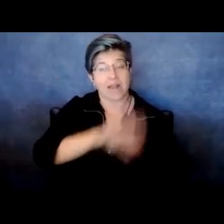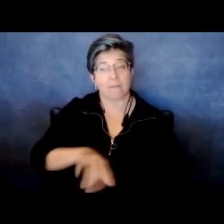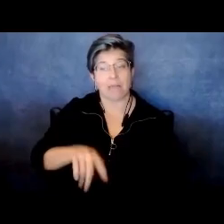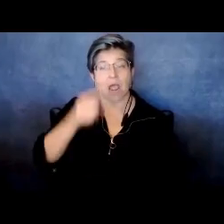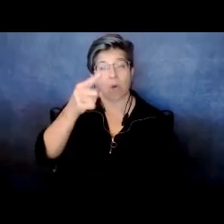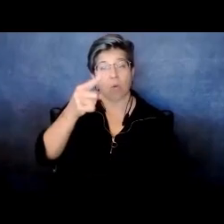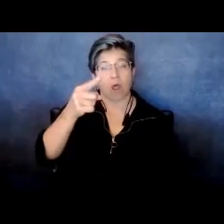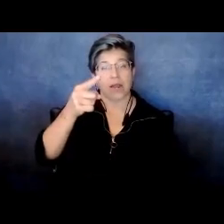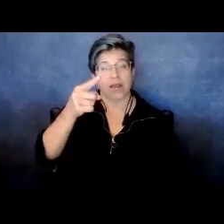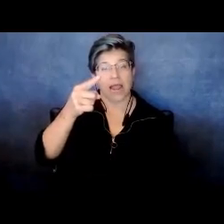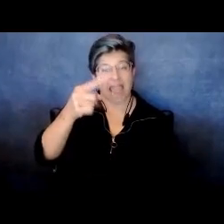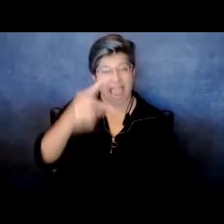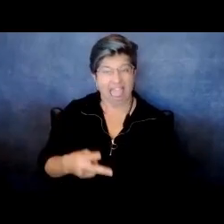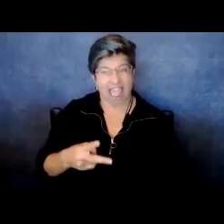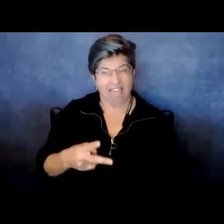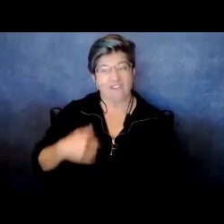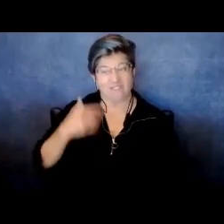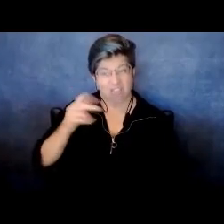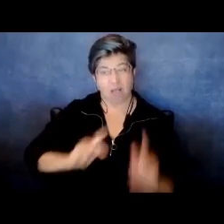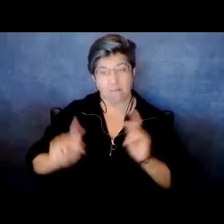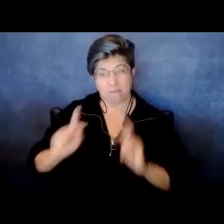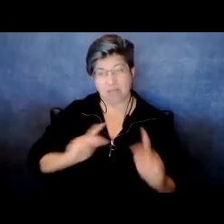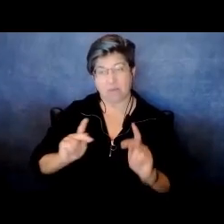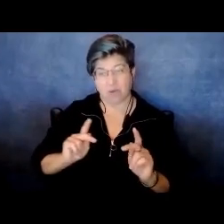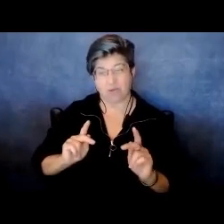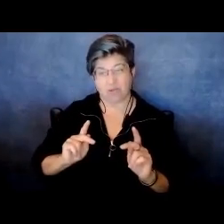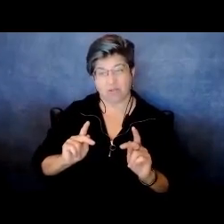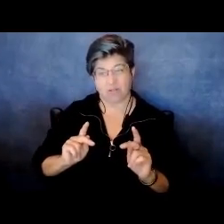in 2 young people